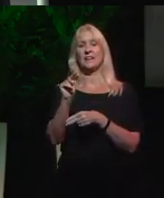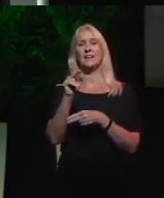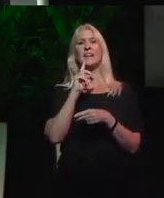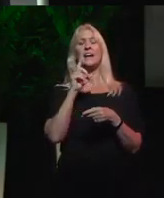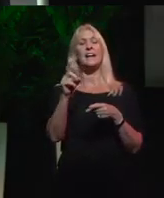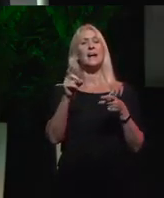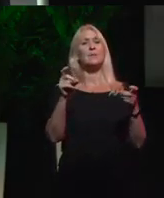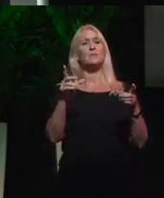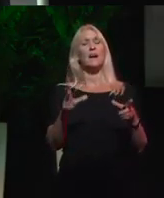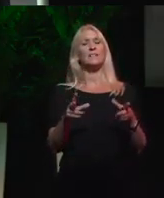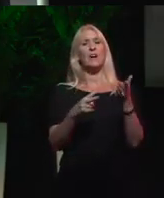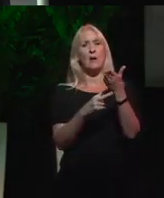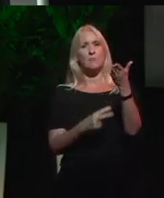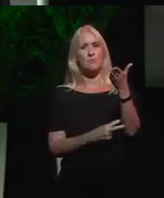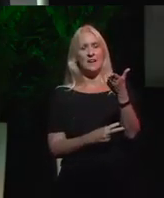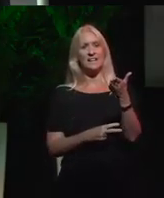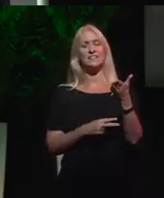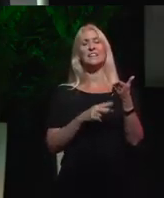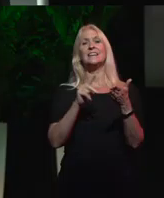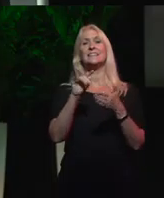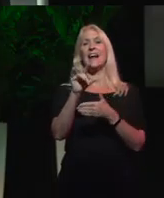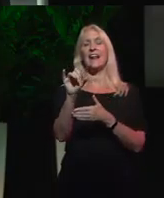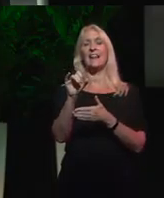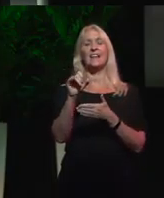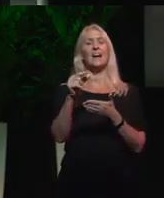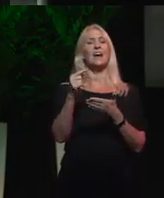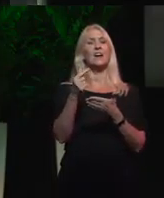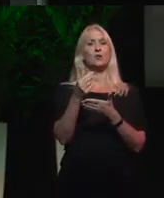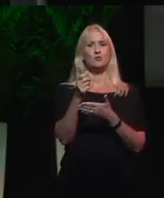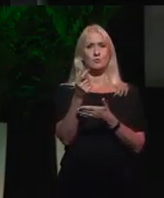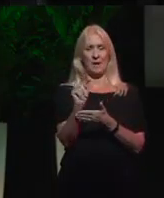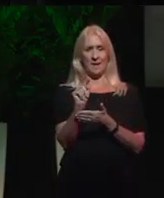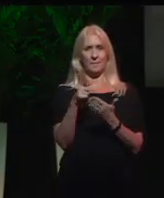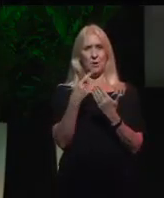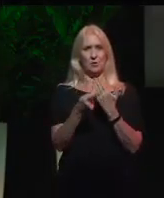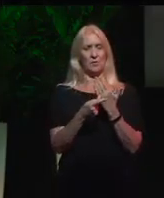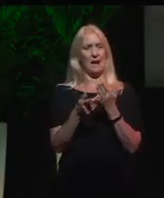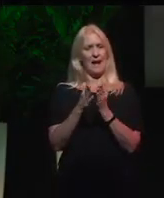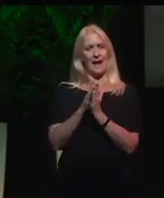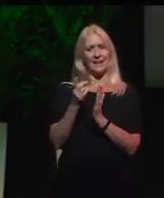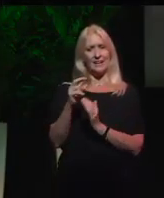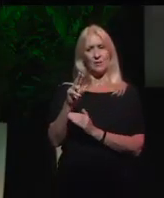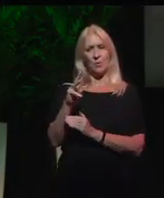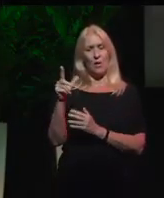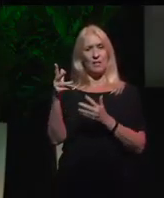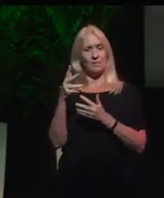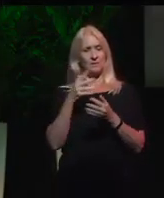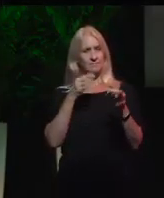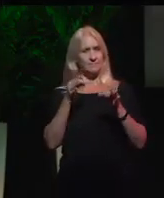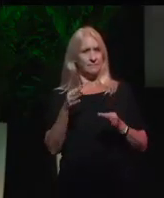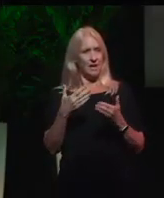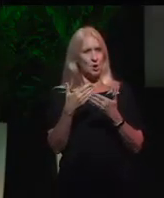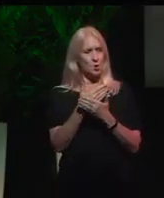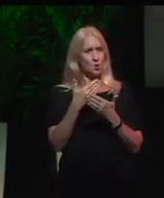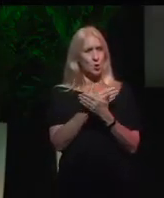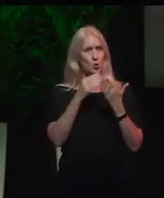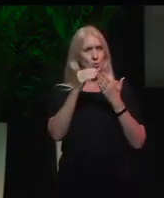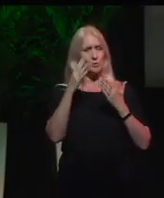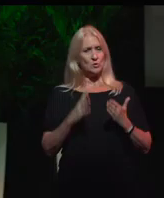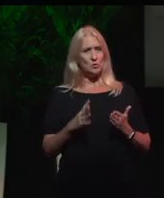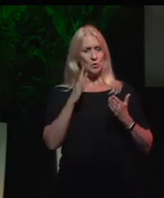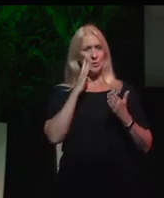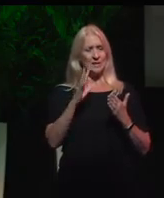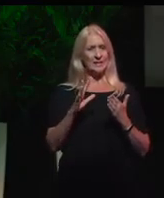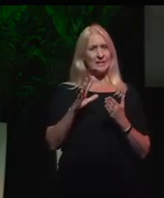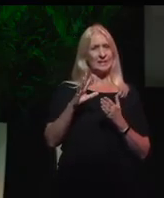grant program. A few weeks ago, I asked Dr. Wall if I could have some time to speak with you today about our new student climate survey. So thank you,